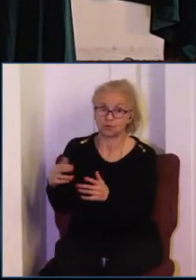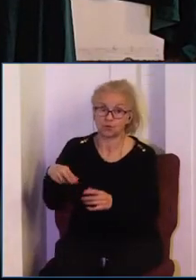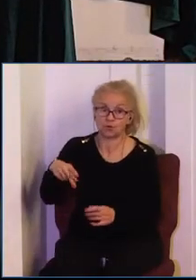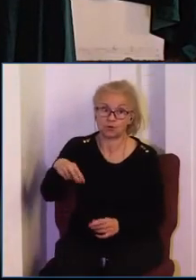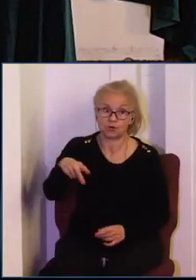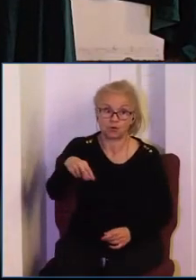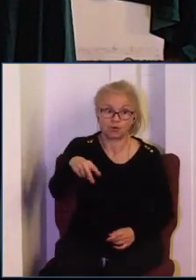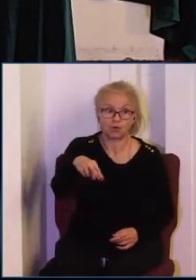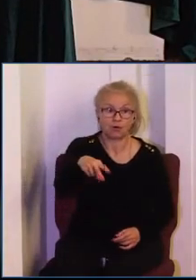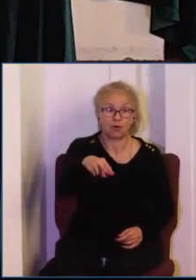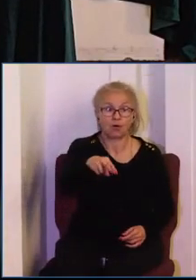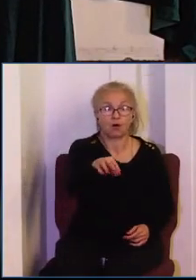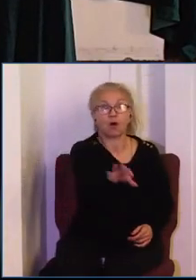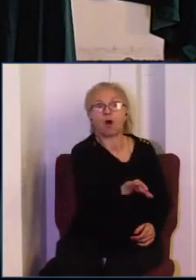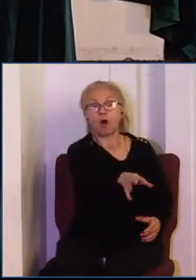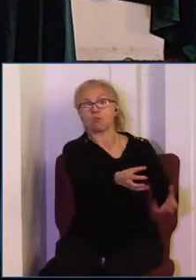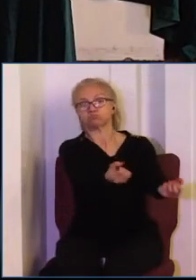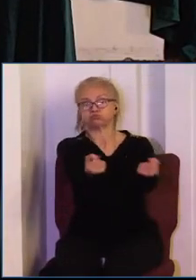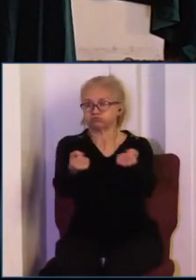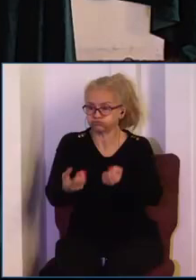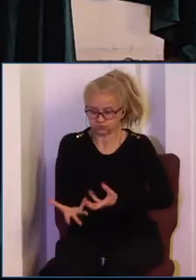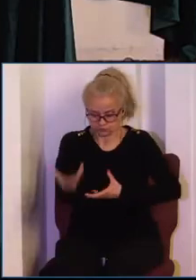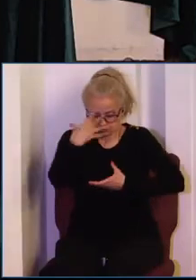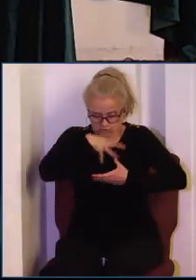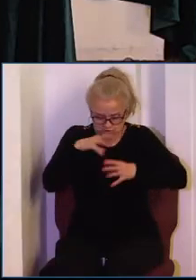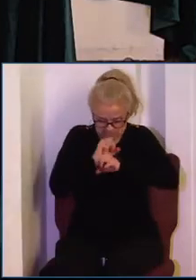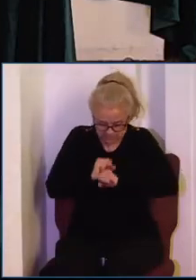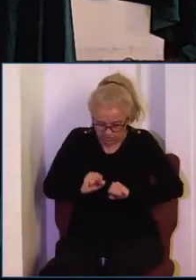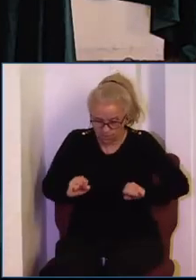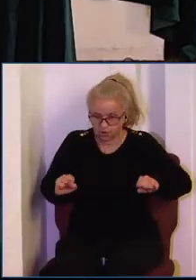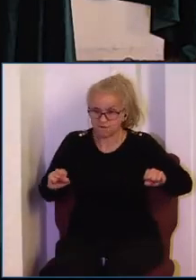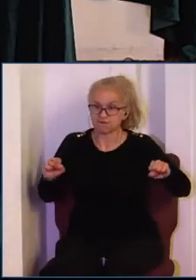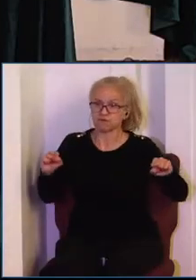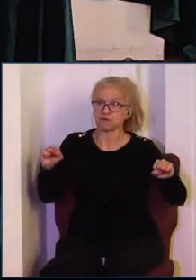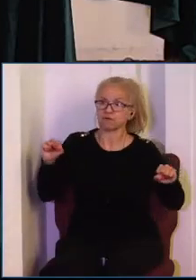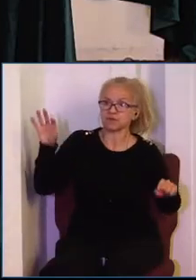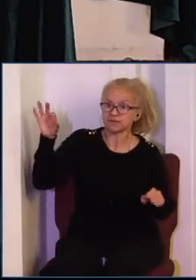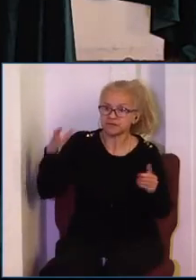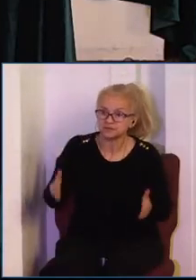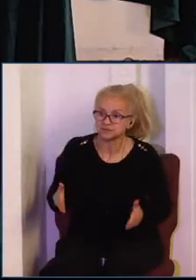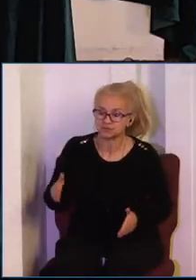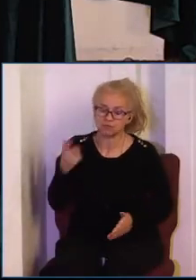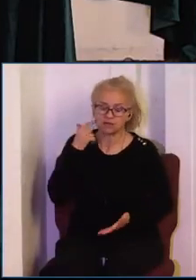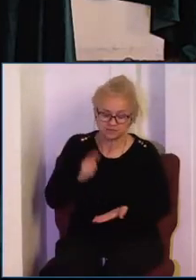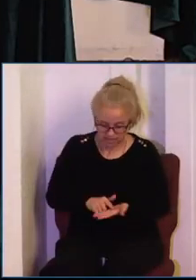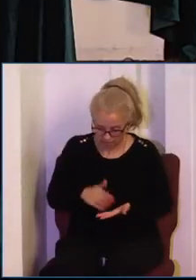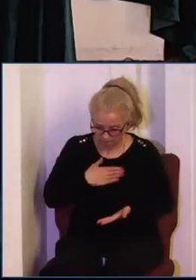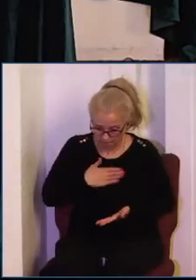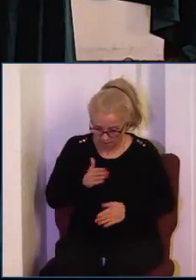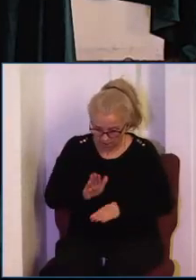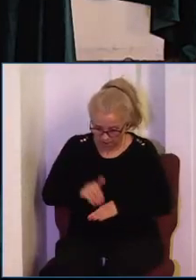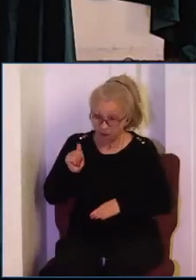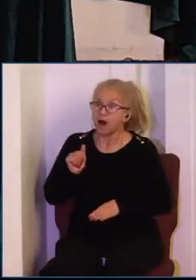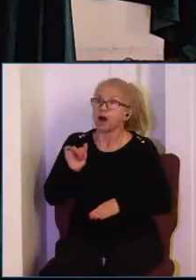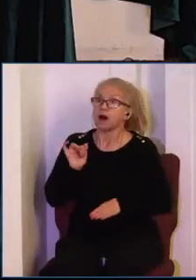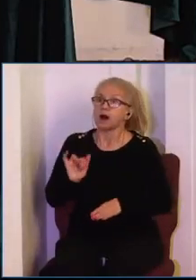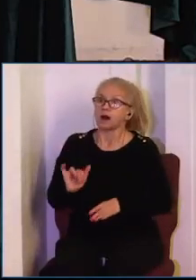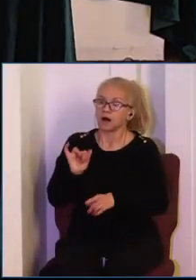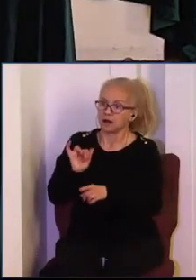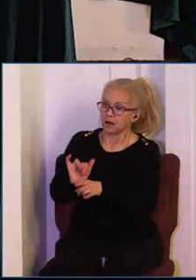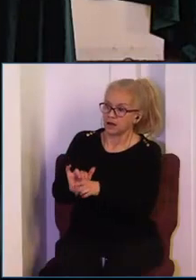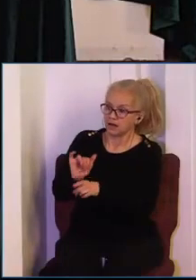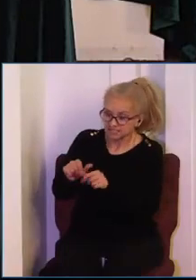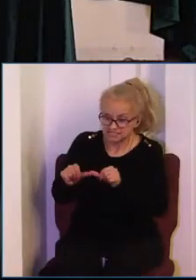up to him to take on that ministry and realize his calling and to